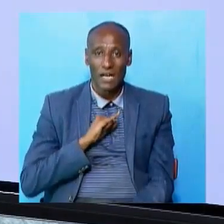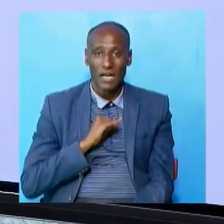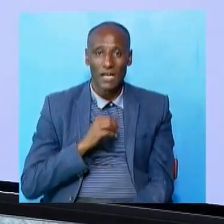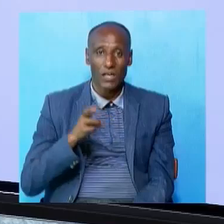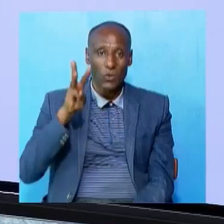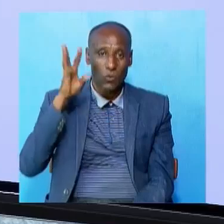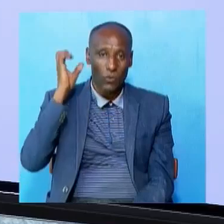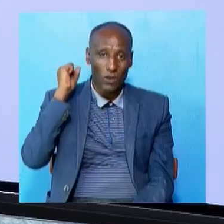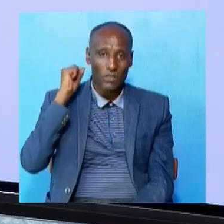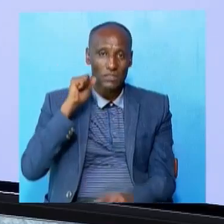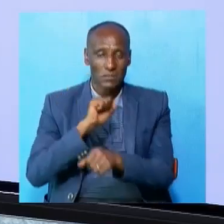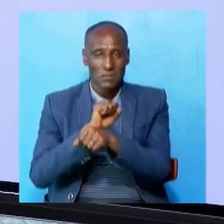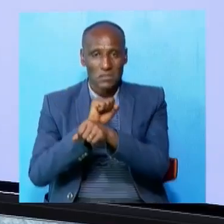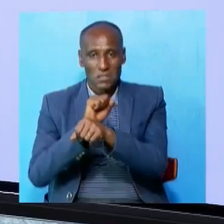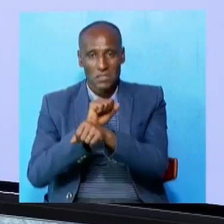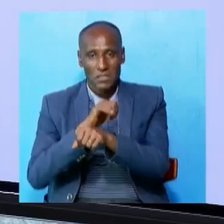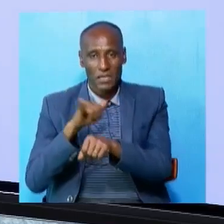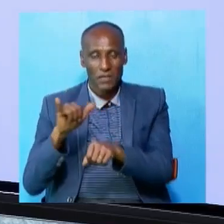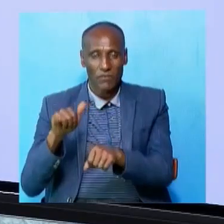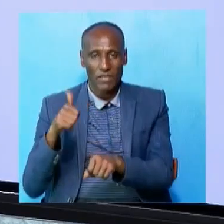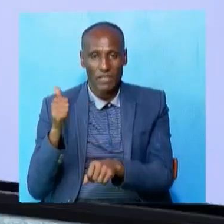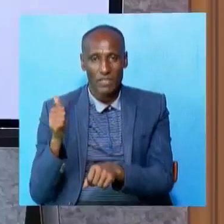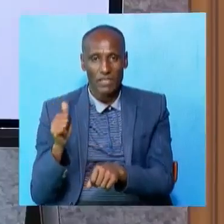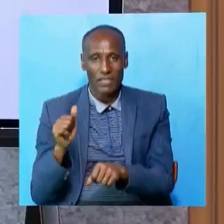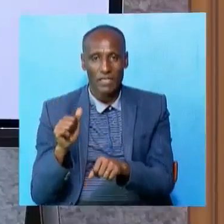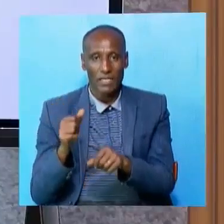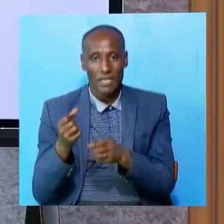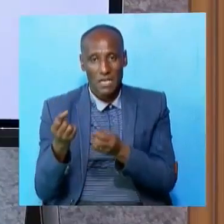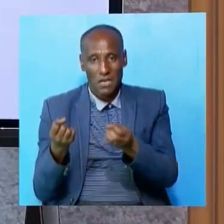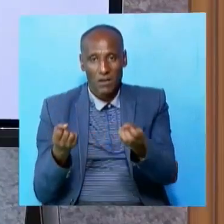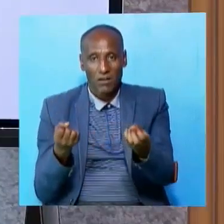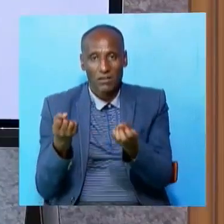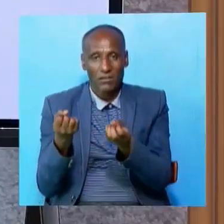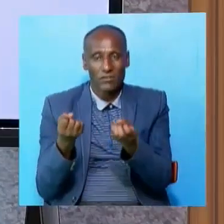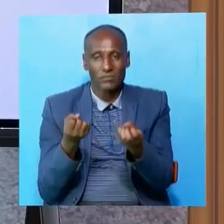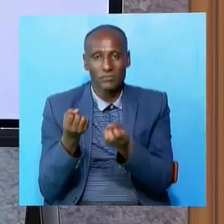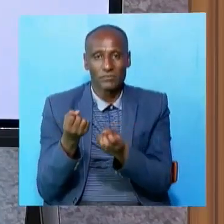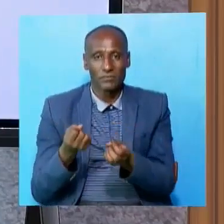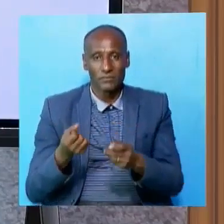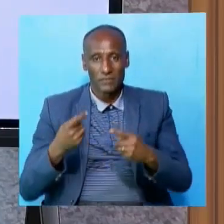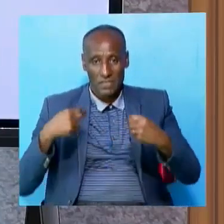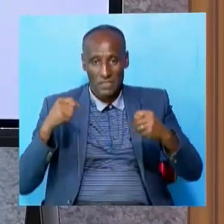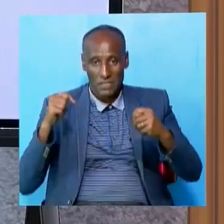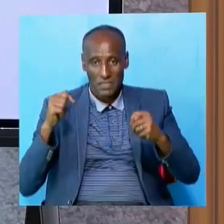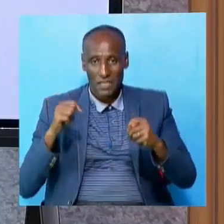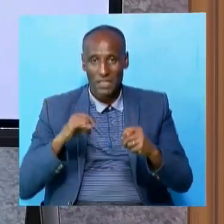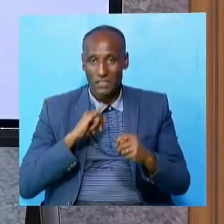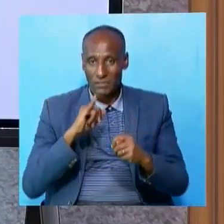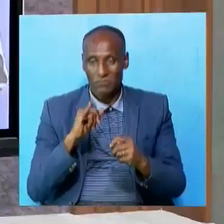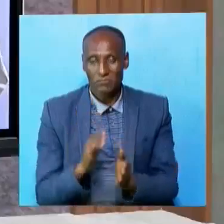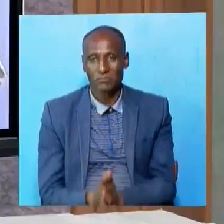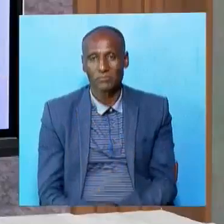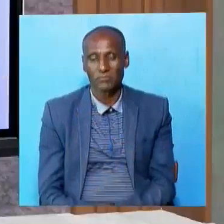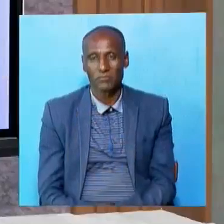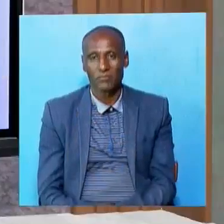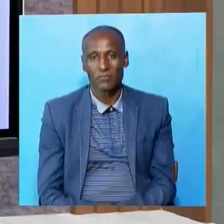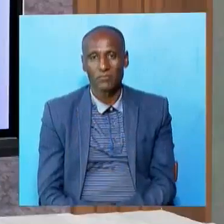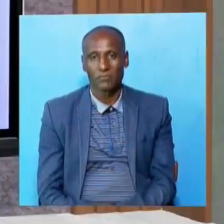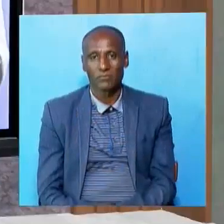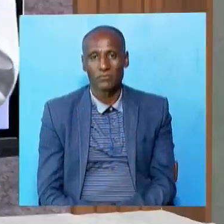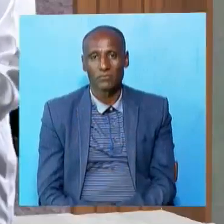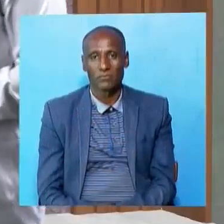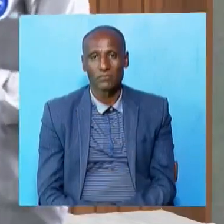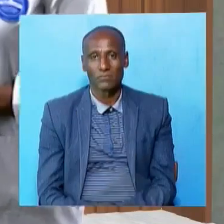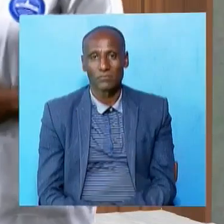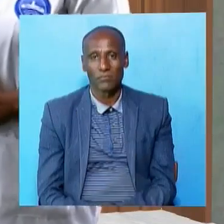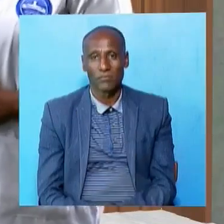car. Let me give you a few seconds and try it. I was driving a car.